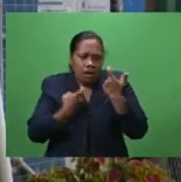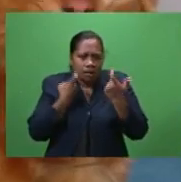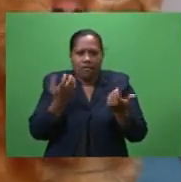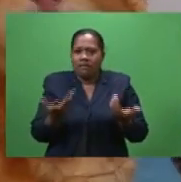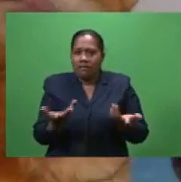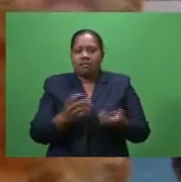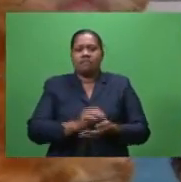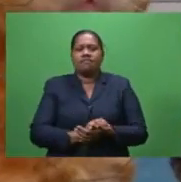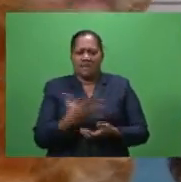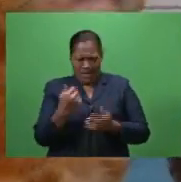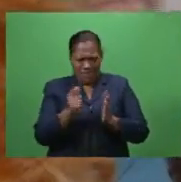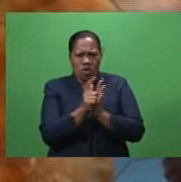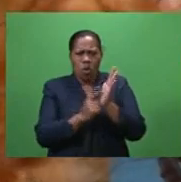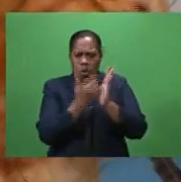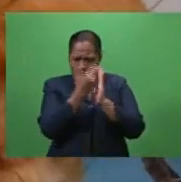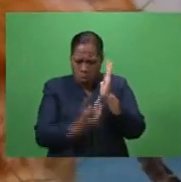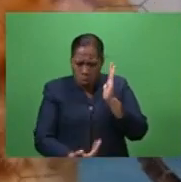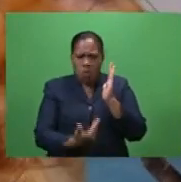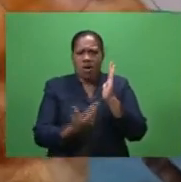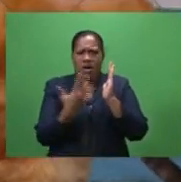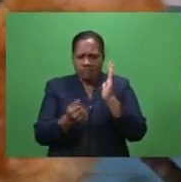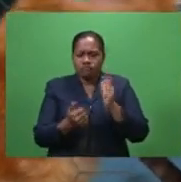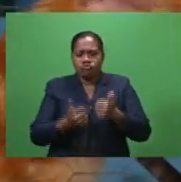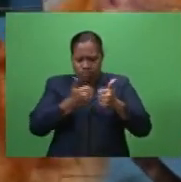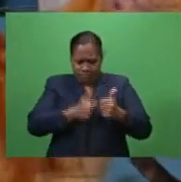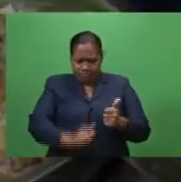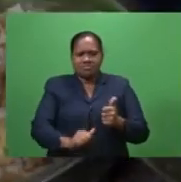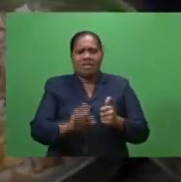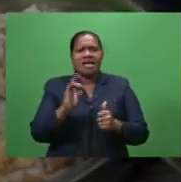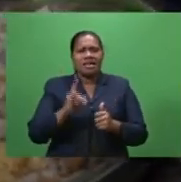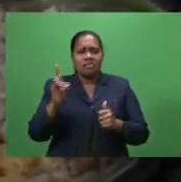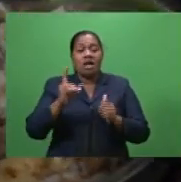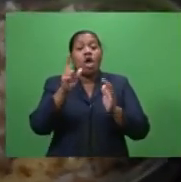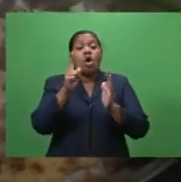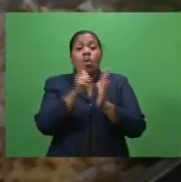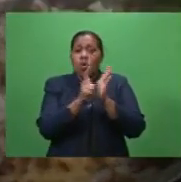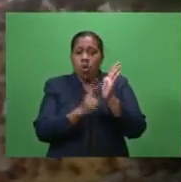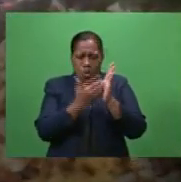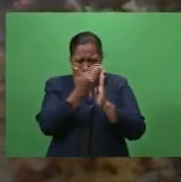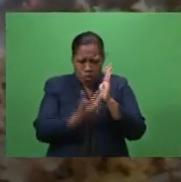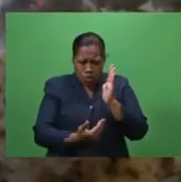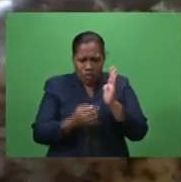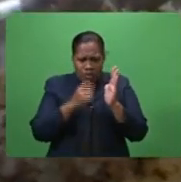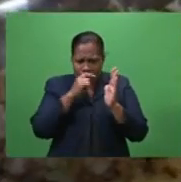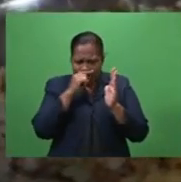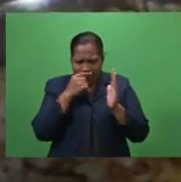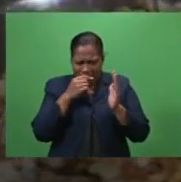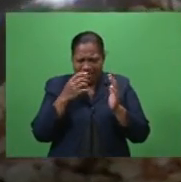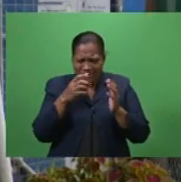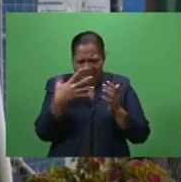govern good behavior with animals. The laws are not always enforceable because people often don't